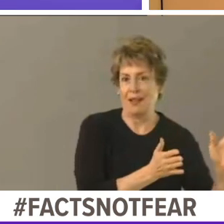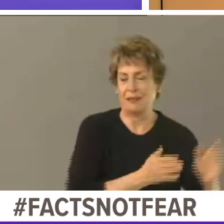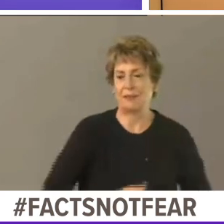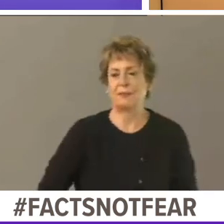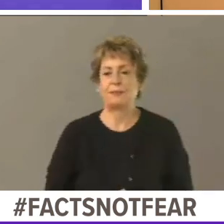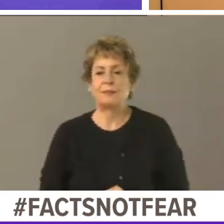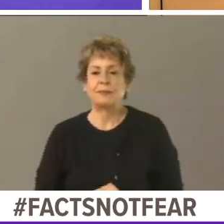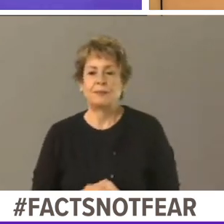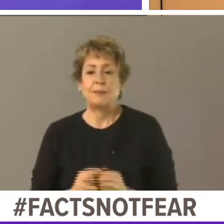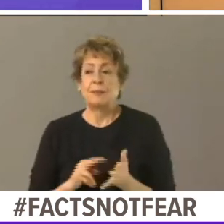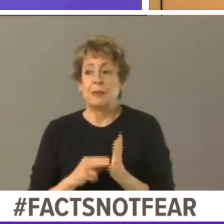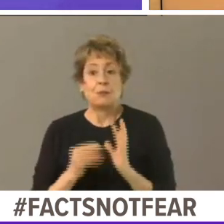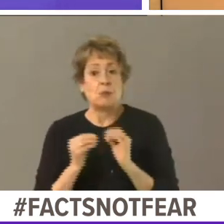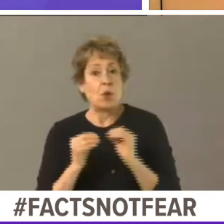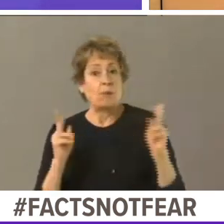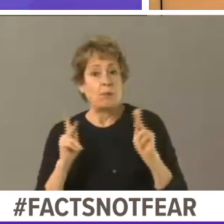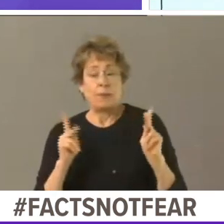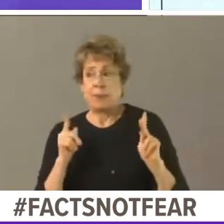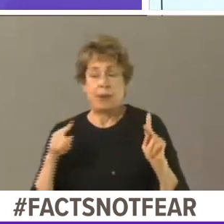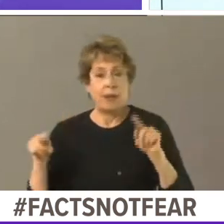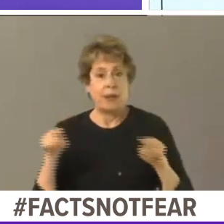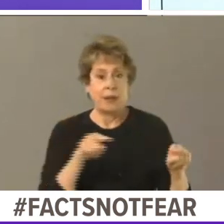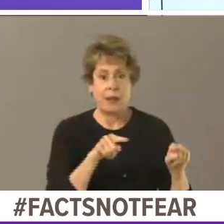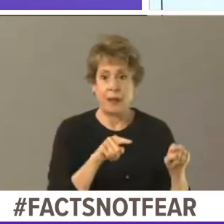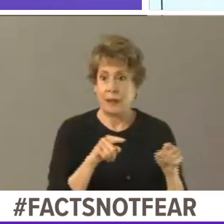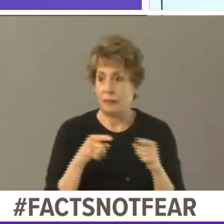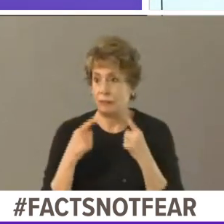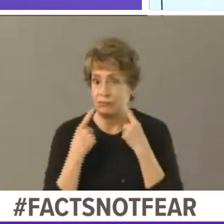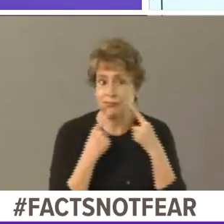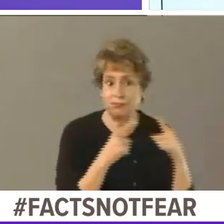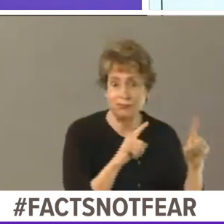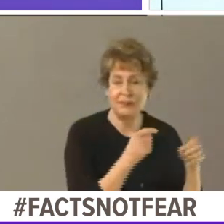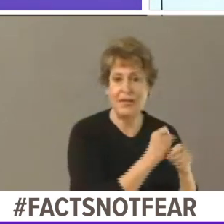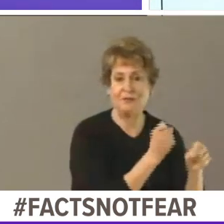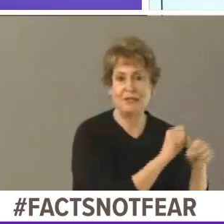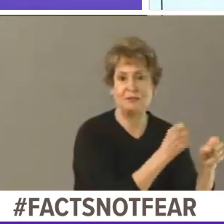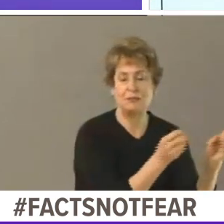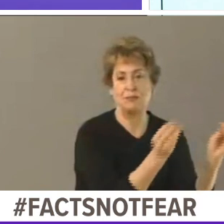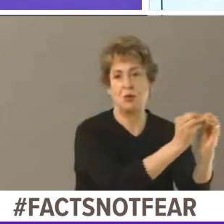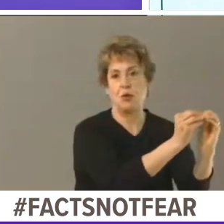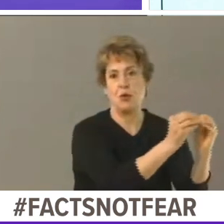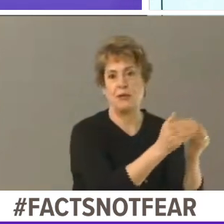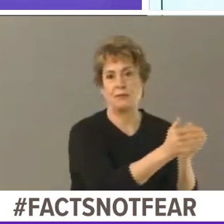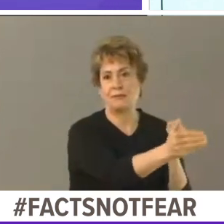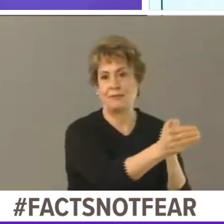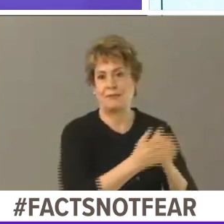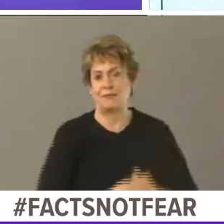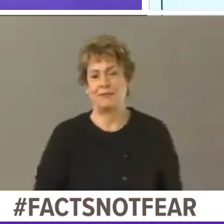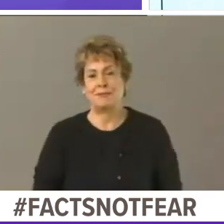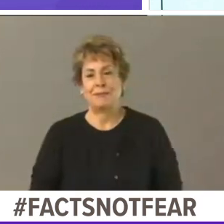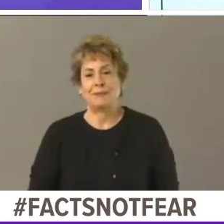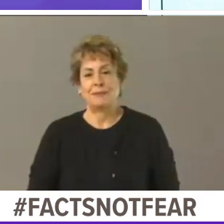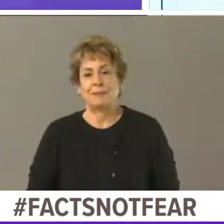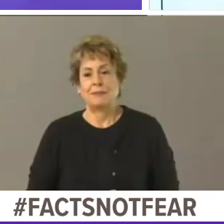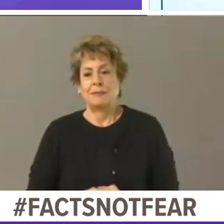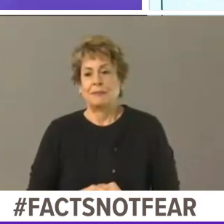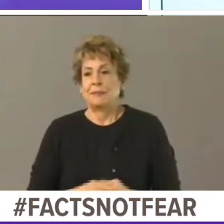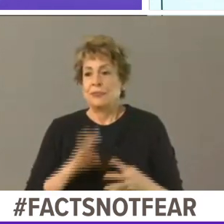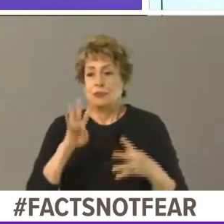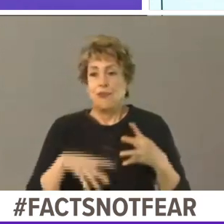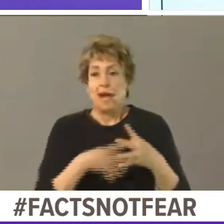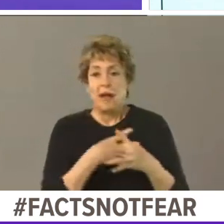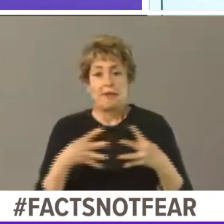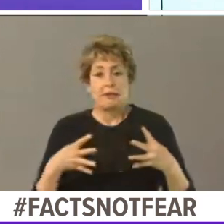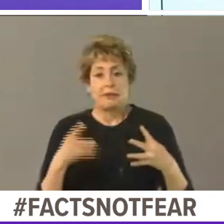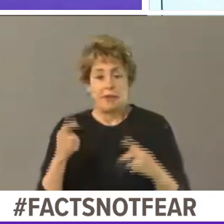save and protect around the coronavirus. This is our graph from the Arizona Department of Health